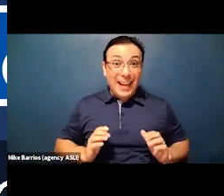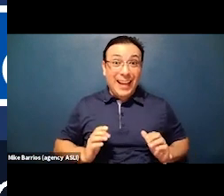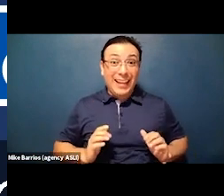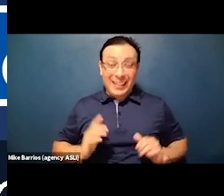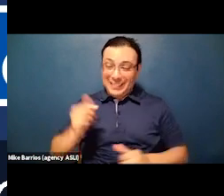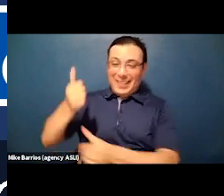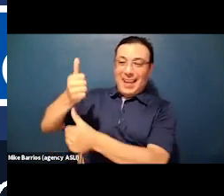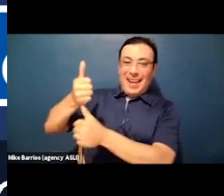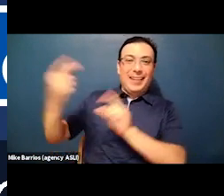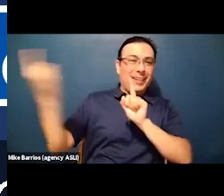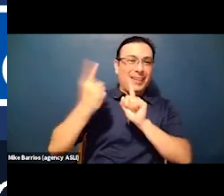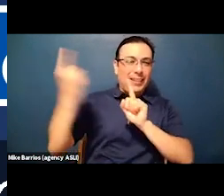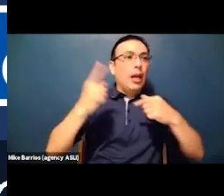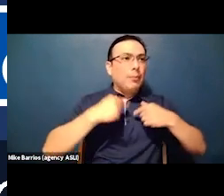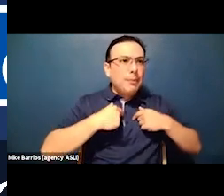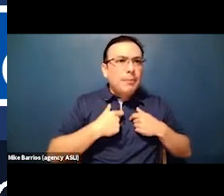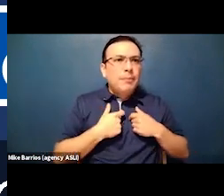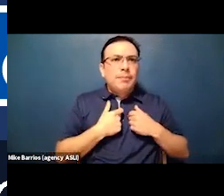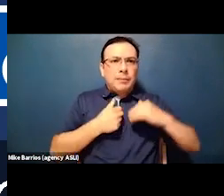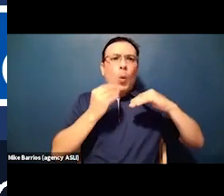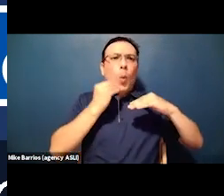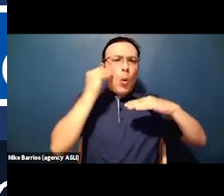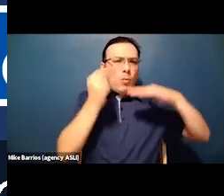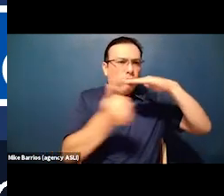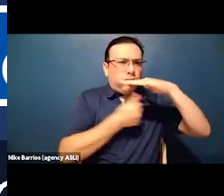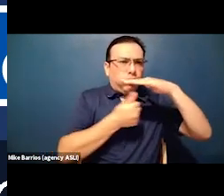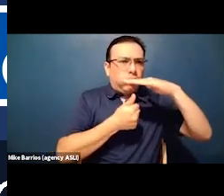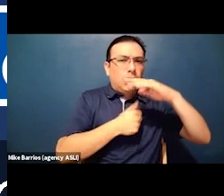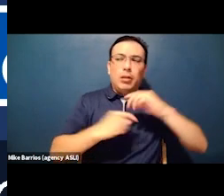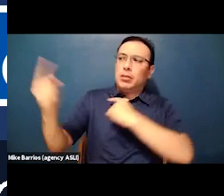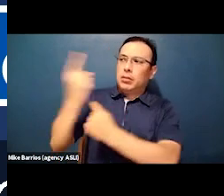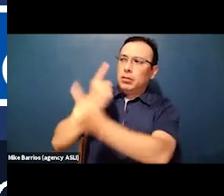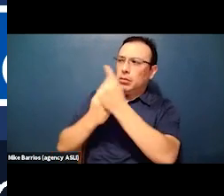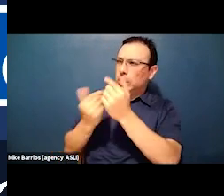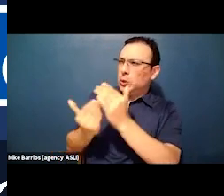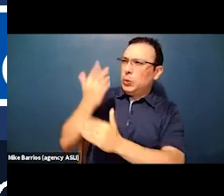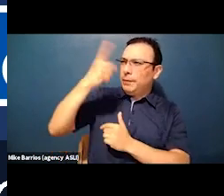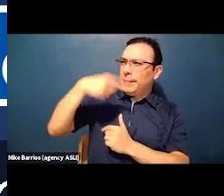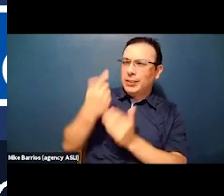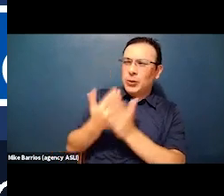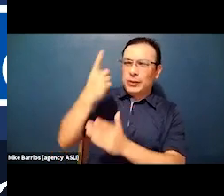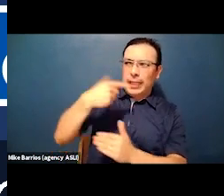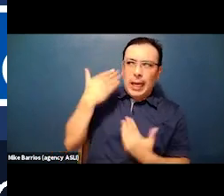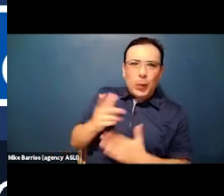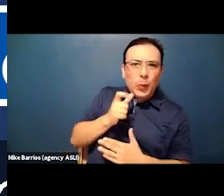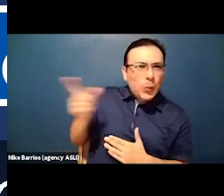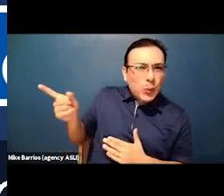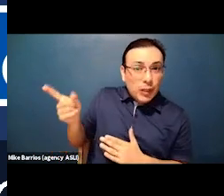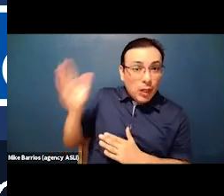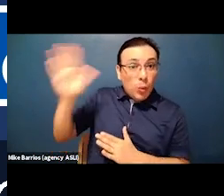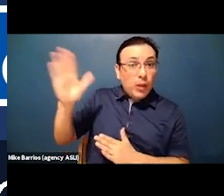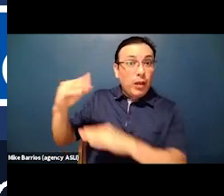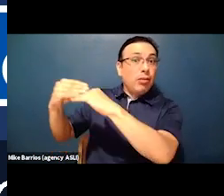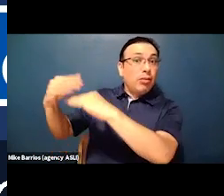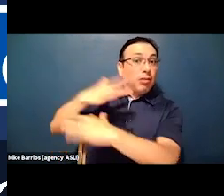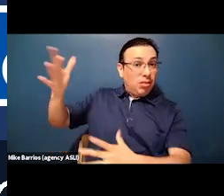a person coming to my house every day, and sometimes I don't know that person at all, and other times, I just don't know